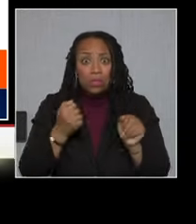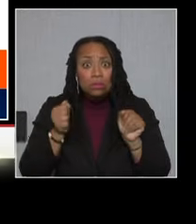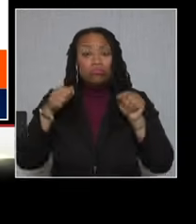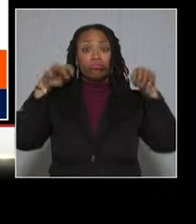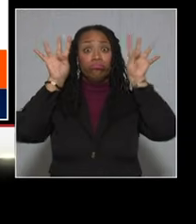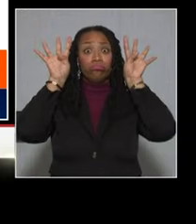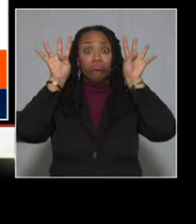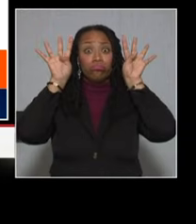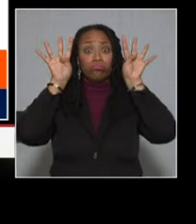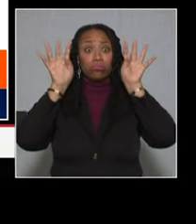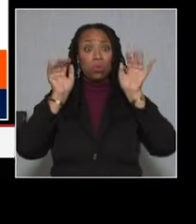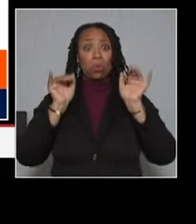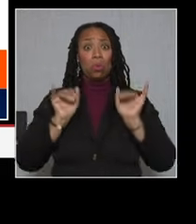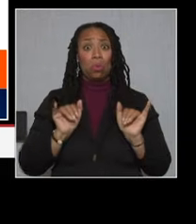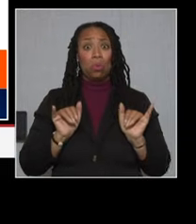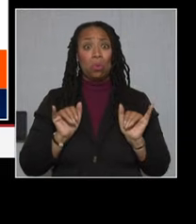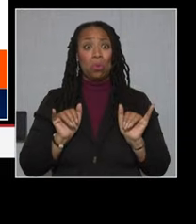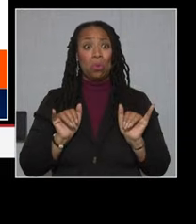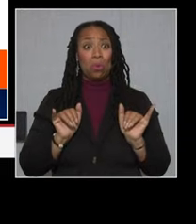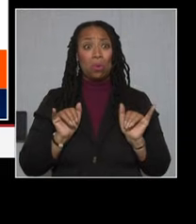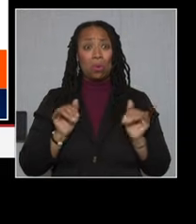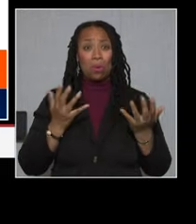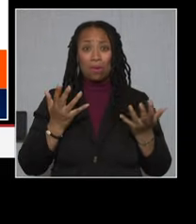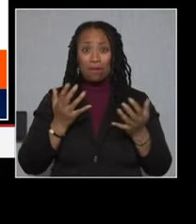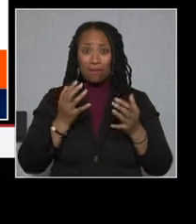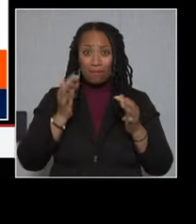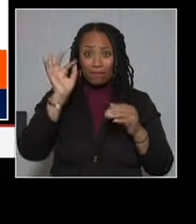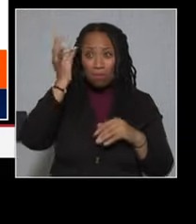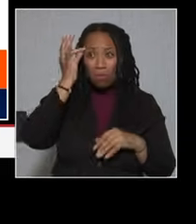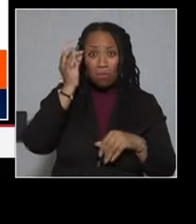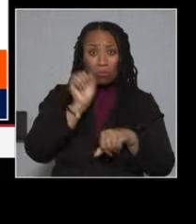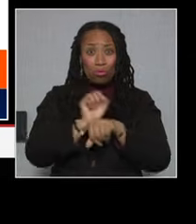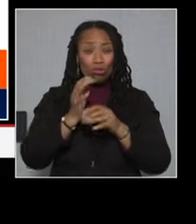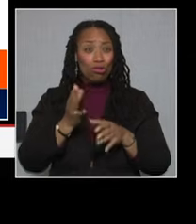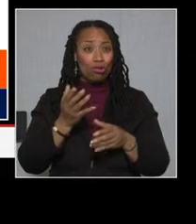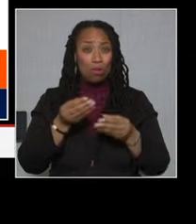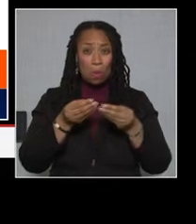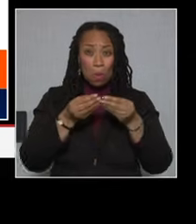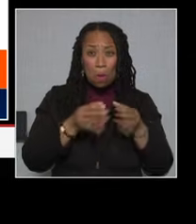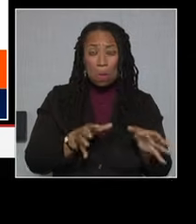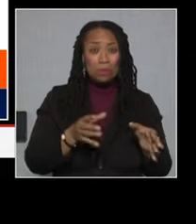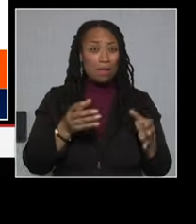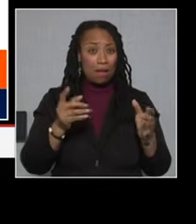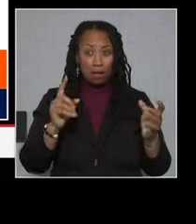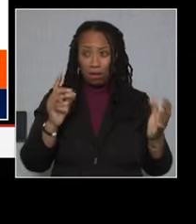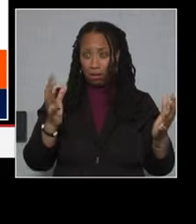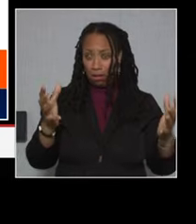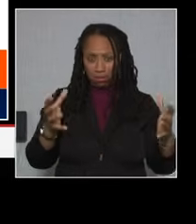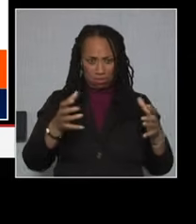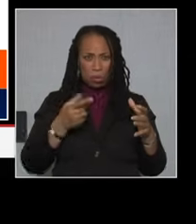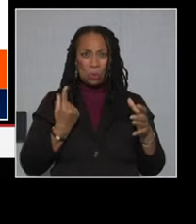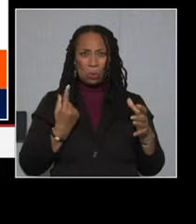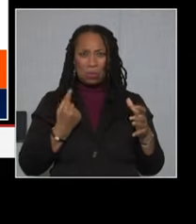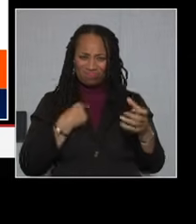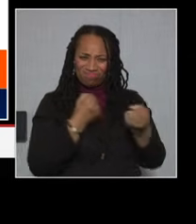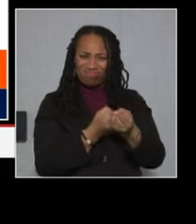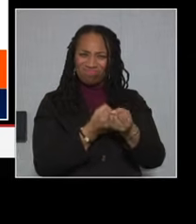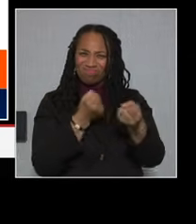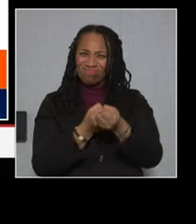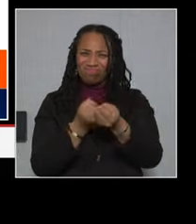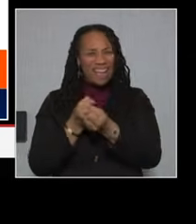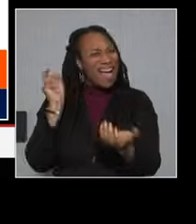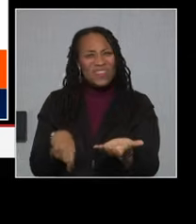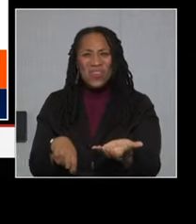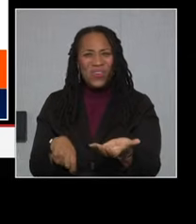residents who are federal workers who've been displaced. We also recognized it's not just a DC phenomenon, but it is in fact a